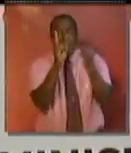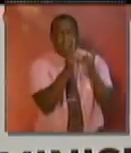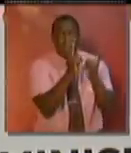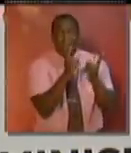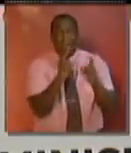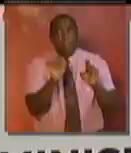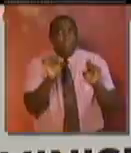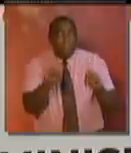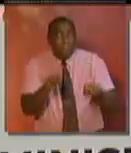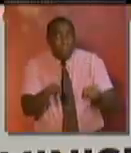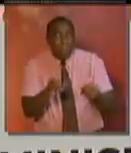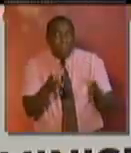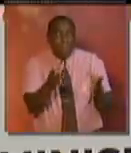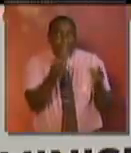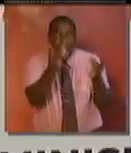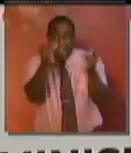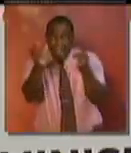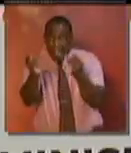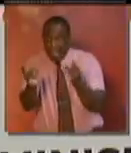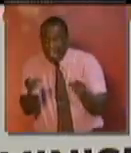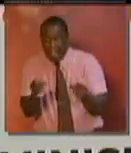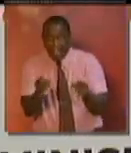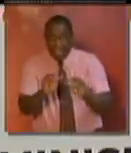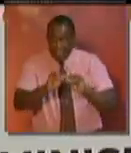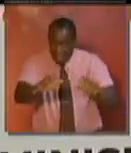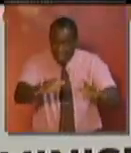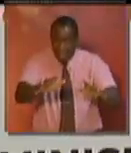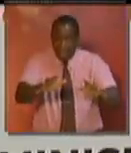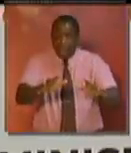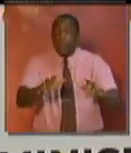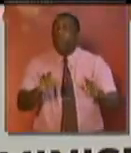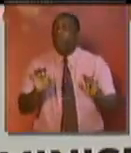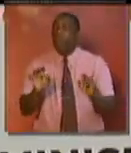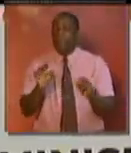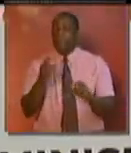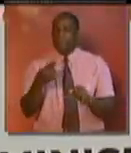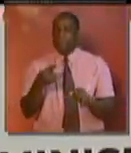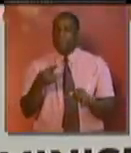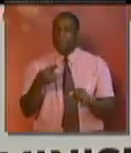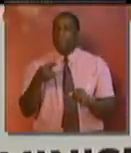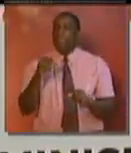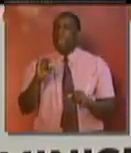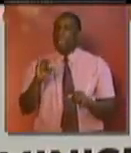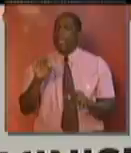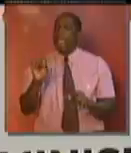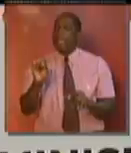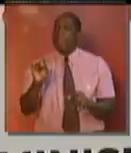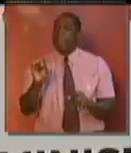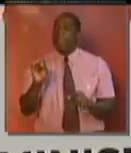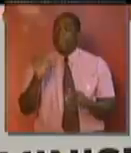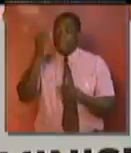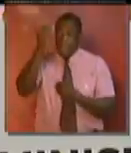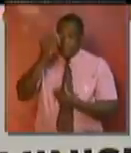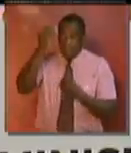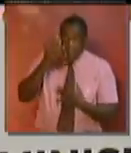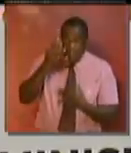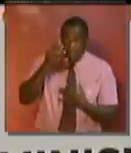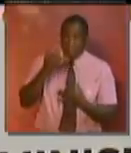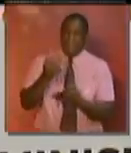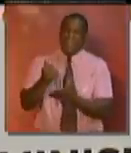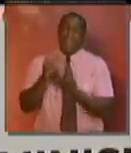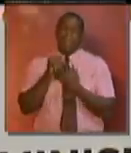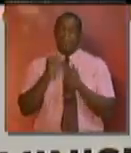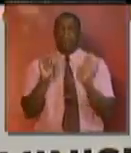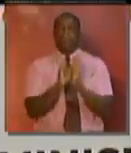going to be affected by the quality and the completeness of the information shared. But we still use what we get to help to